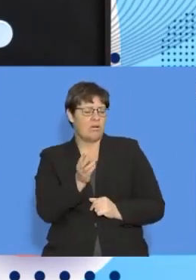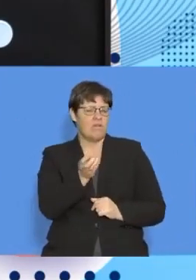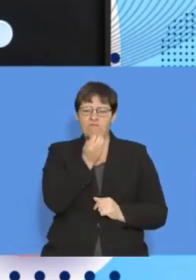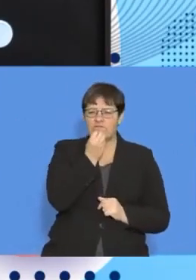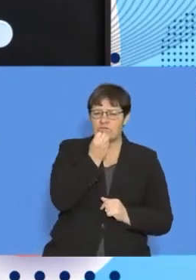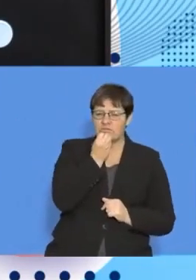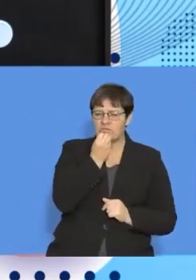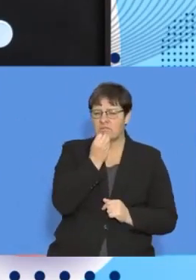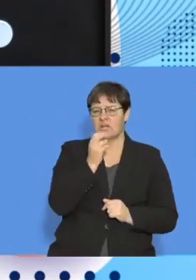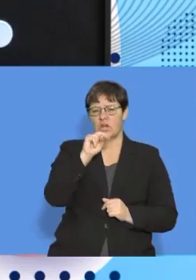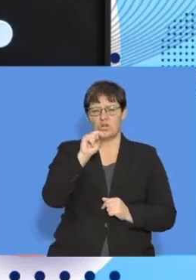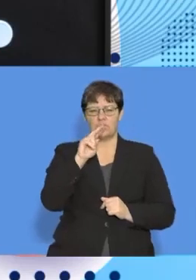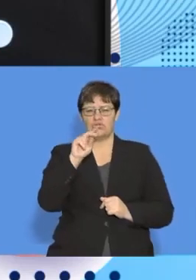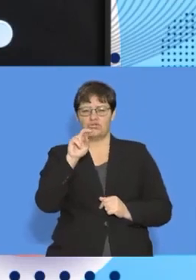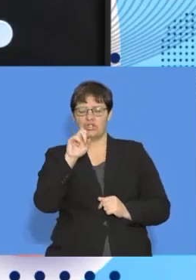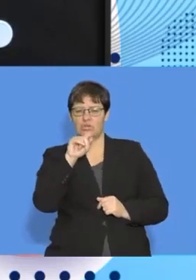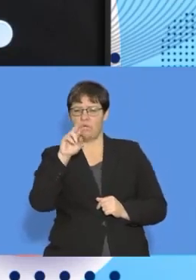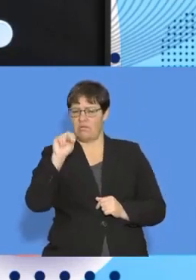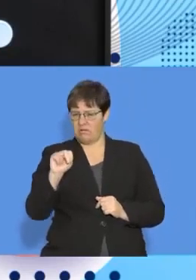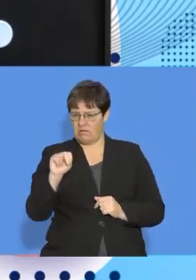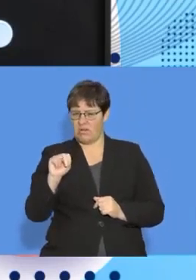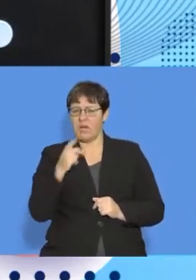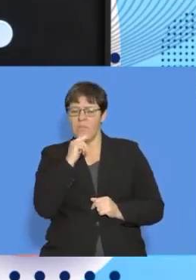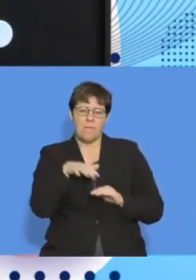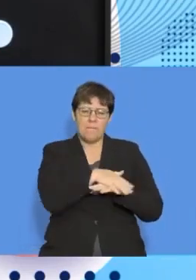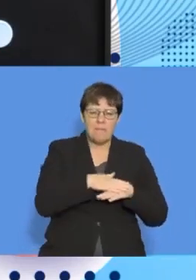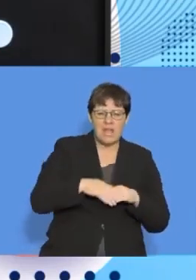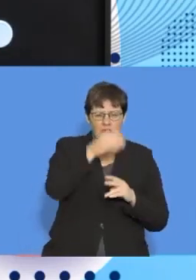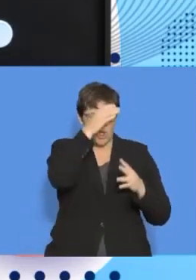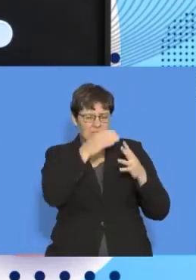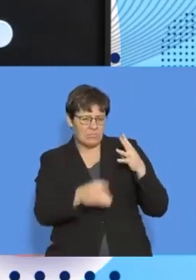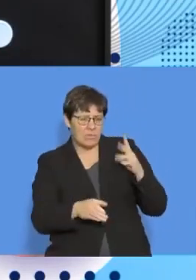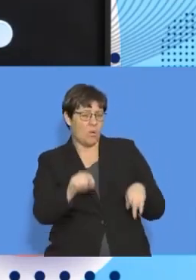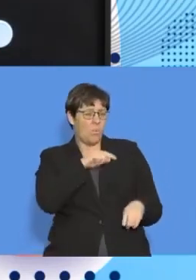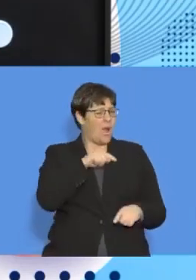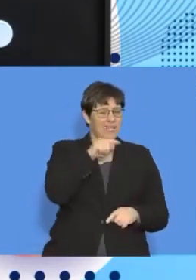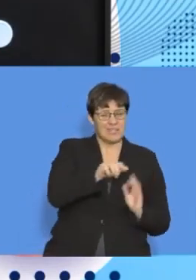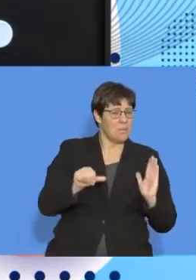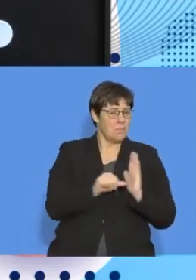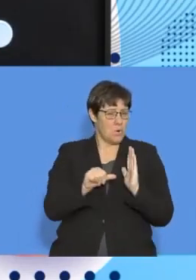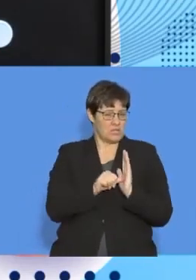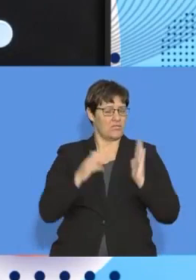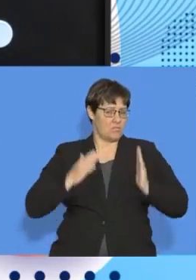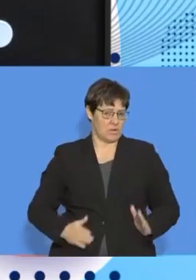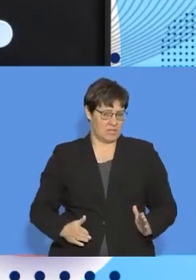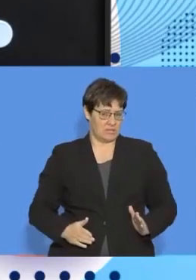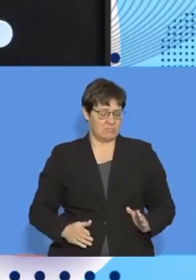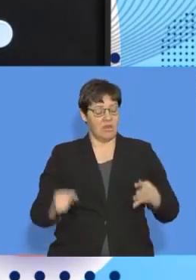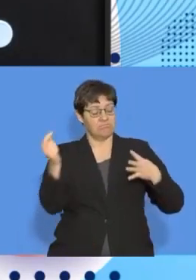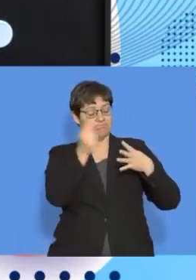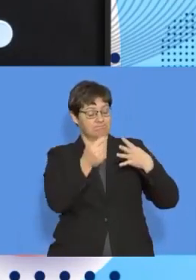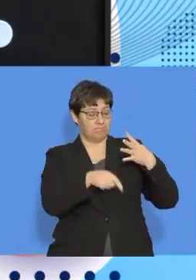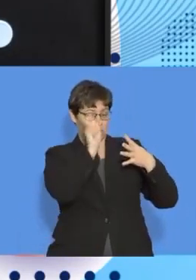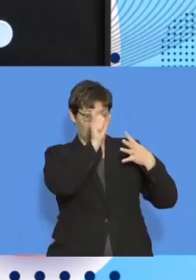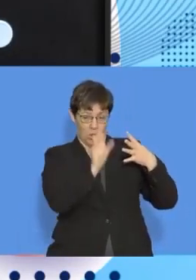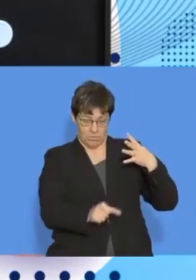we've spent some time looking at the basic concepts around nutrition. We looked at why nutrition is important, and we looked at some important terms.